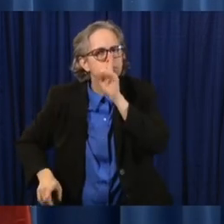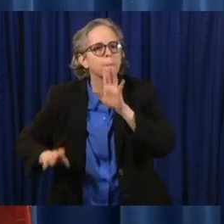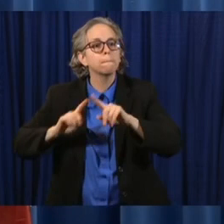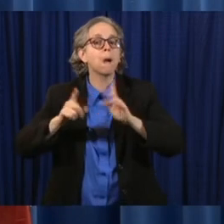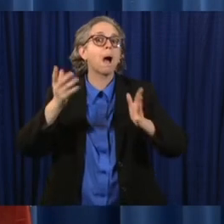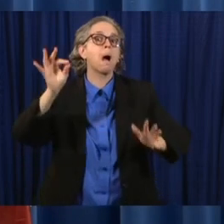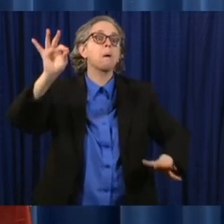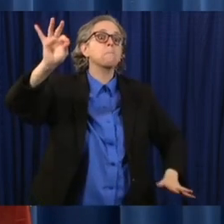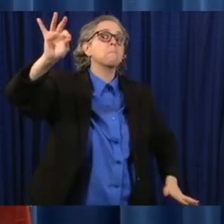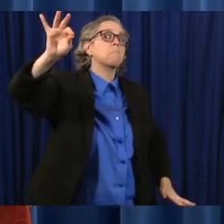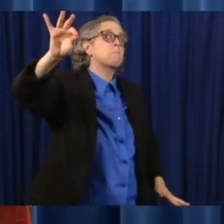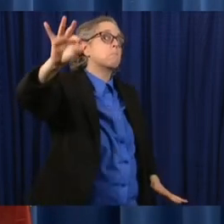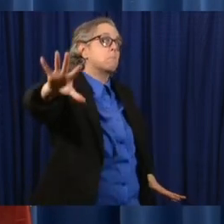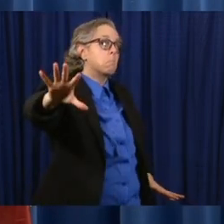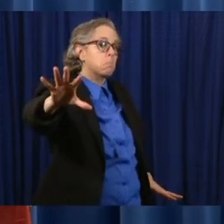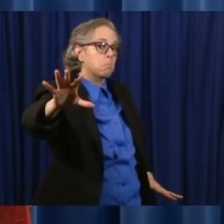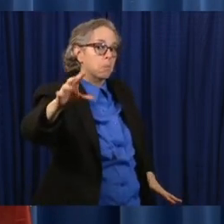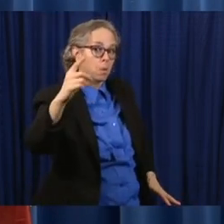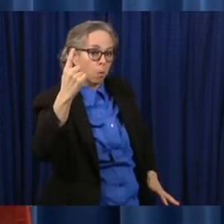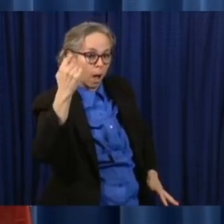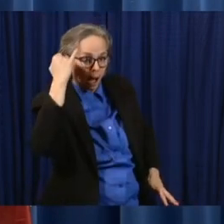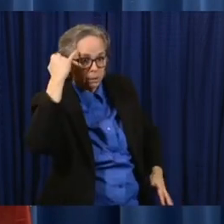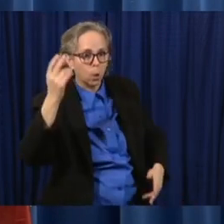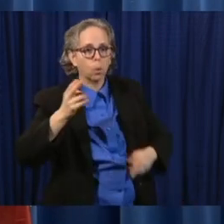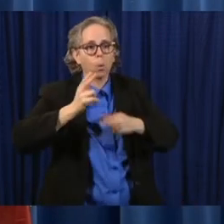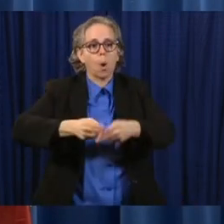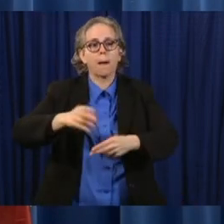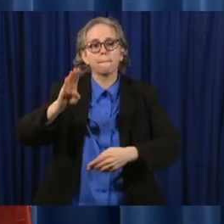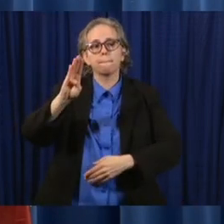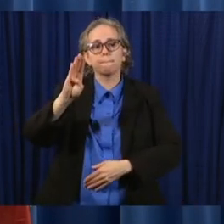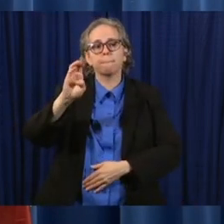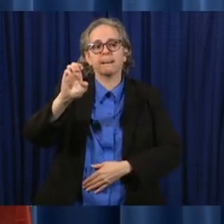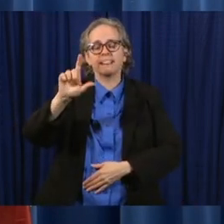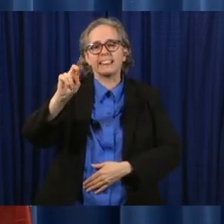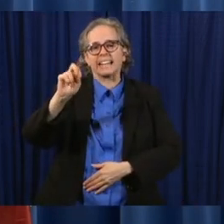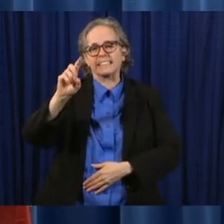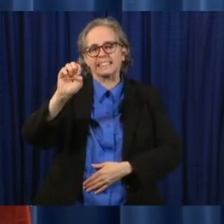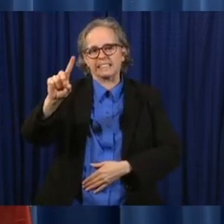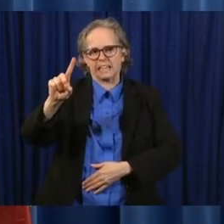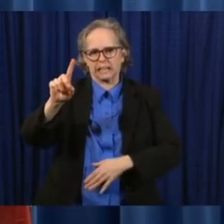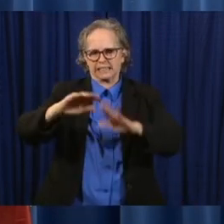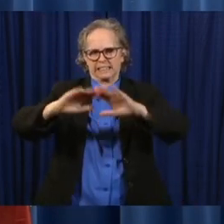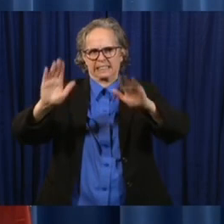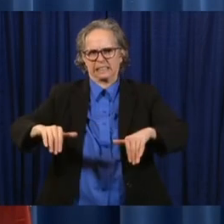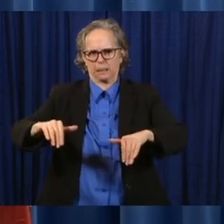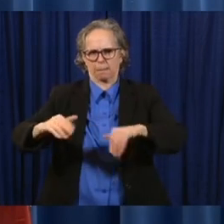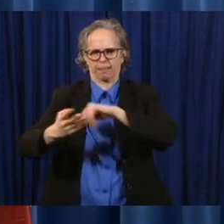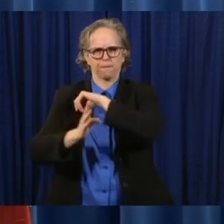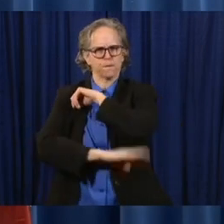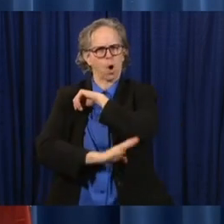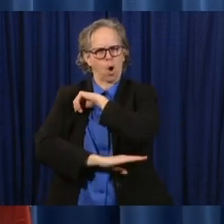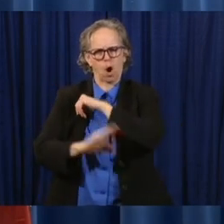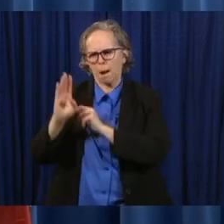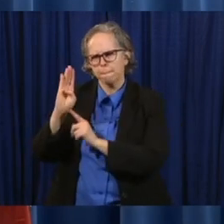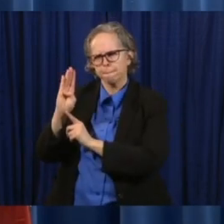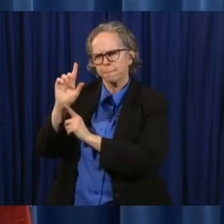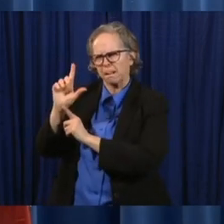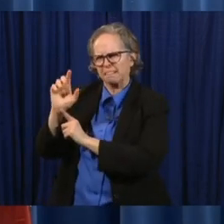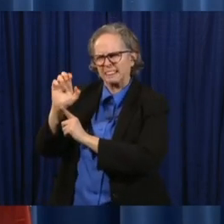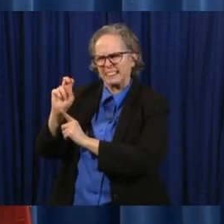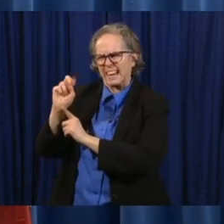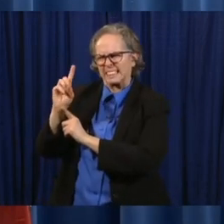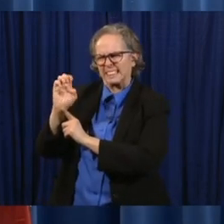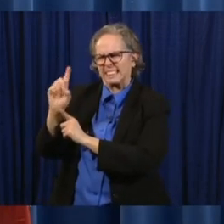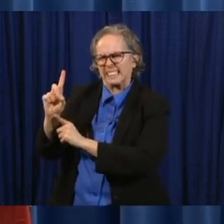possibility of having a blended system this fall. A blended system that might mean